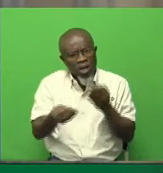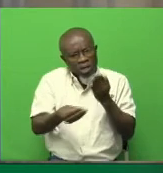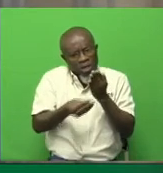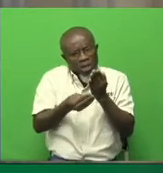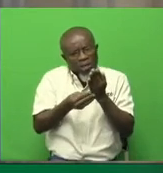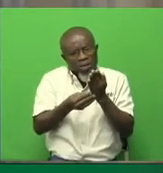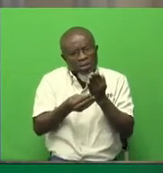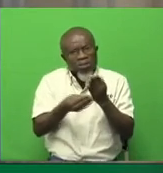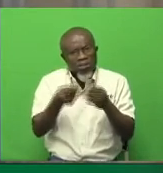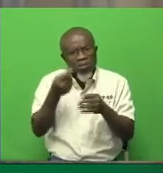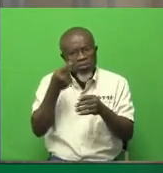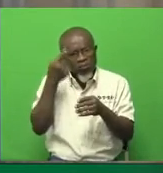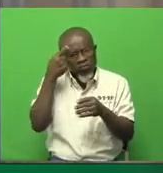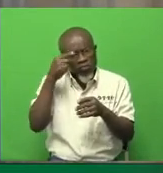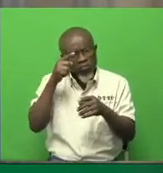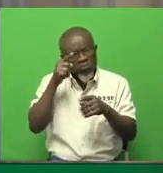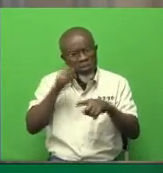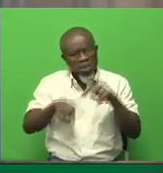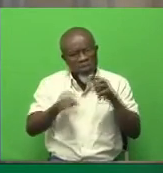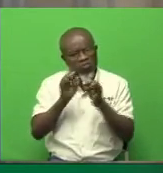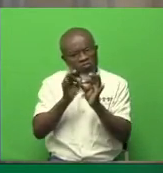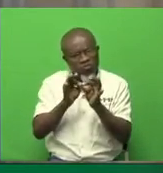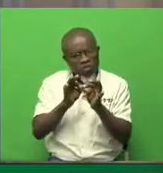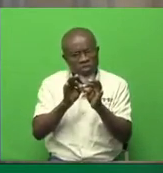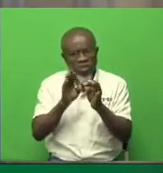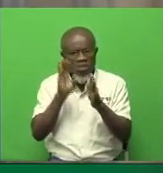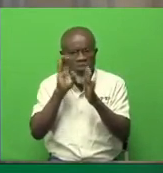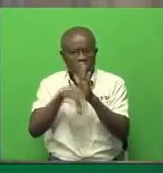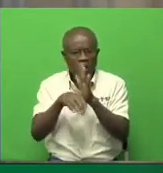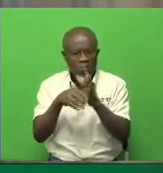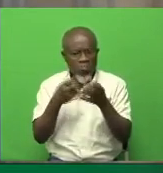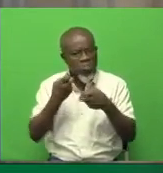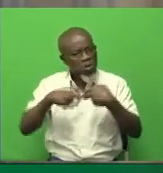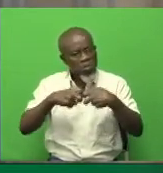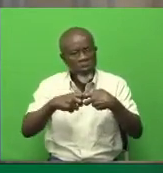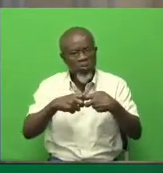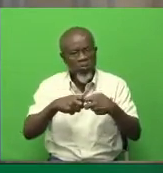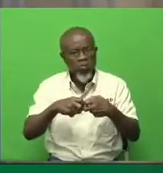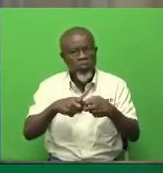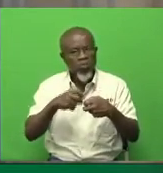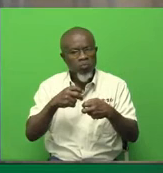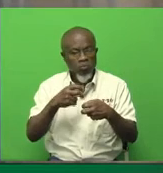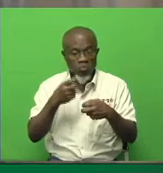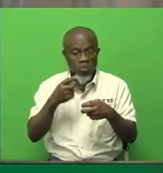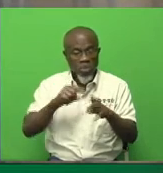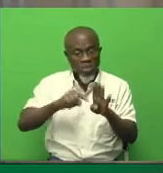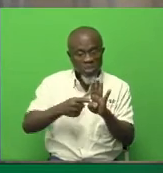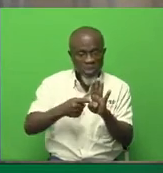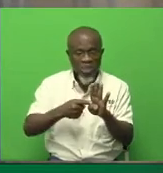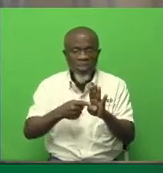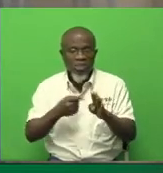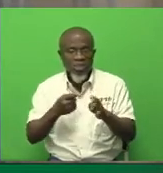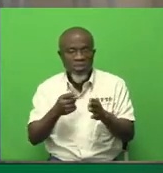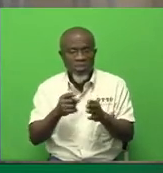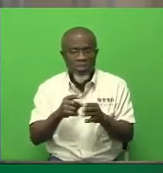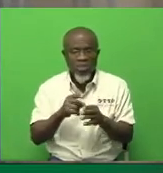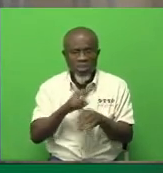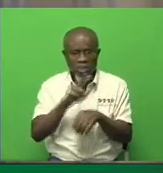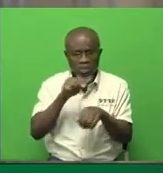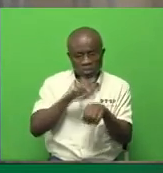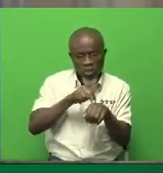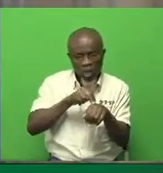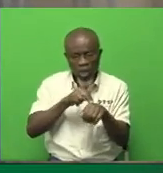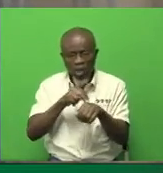escalating crime is that we had conceptualized in National operations center to be a high-tech entity